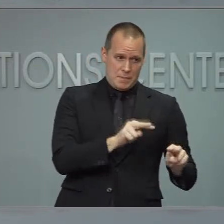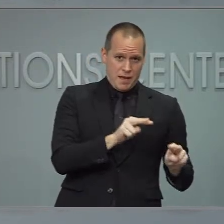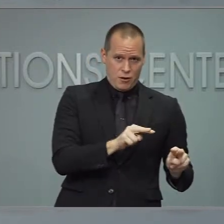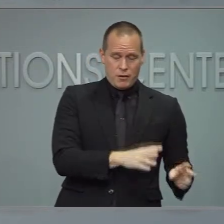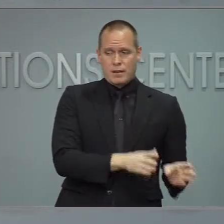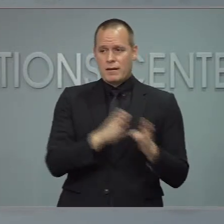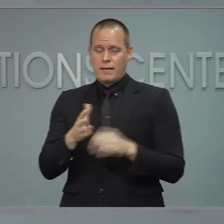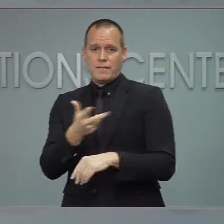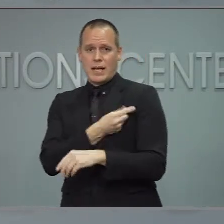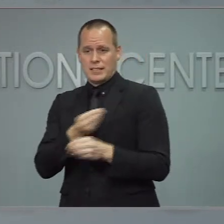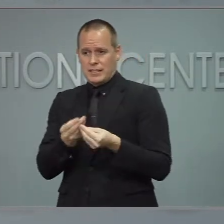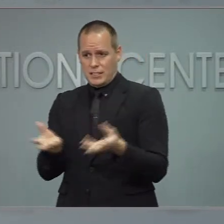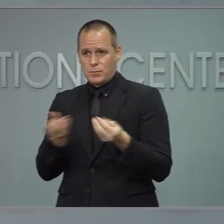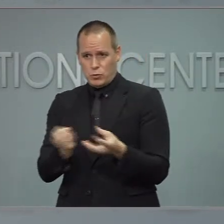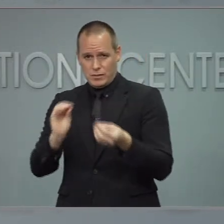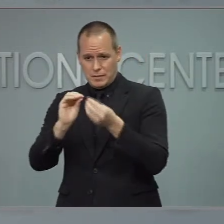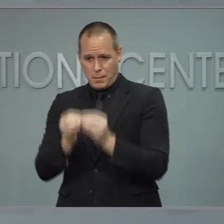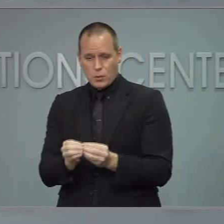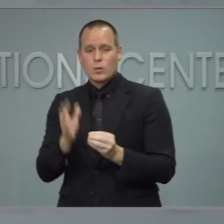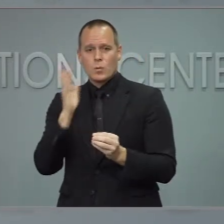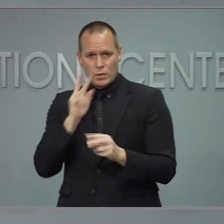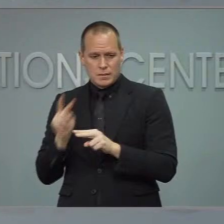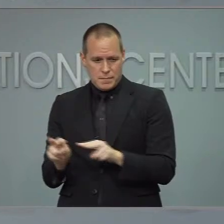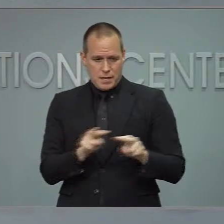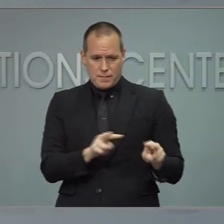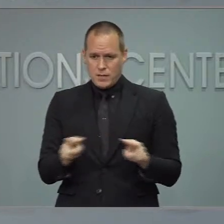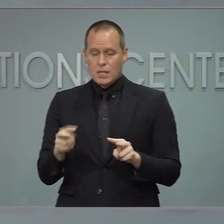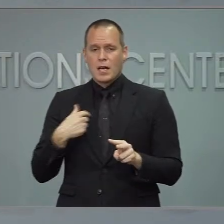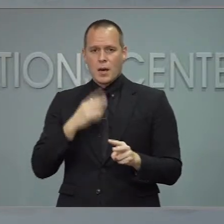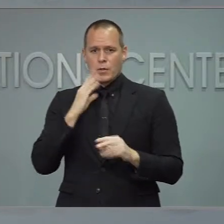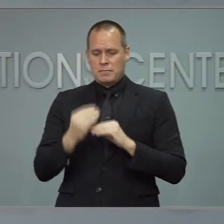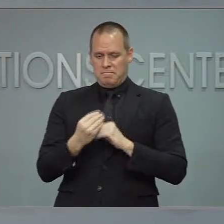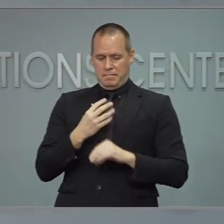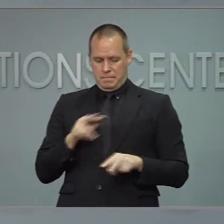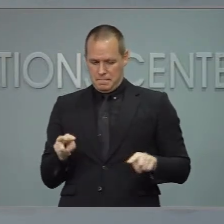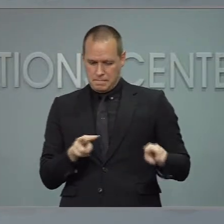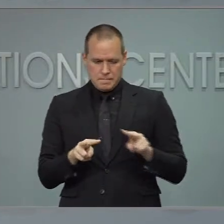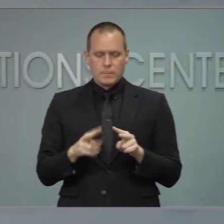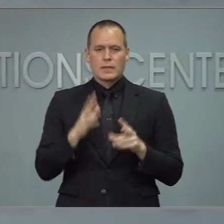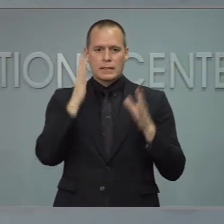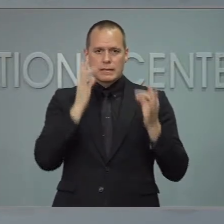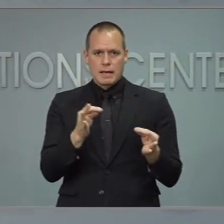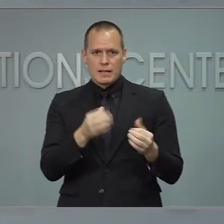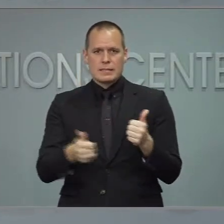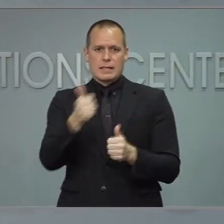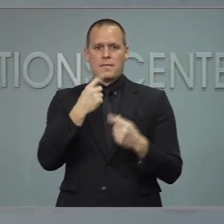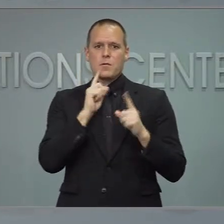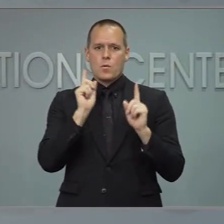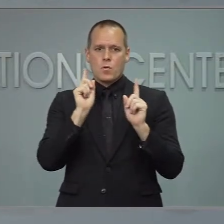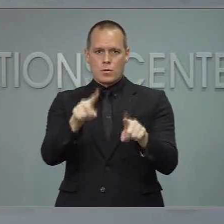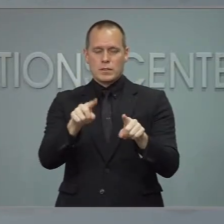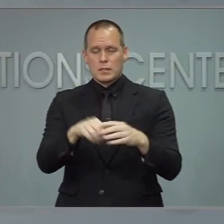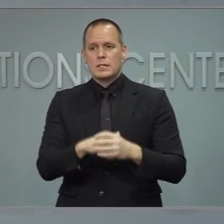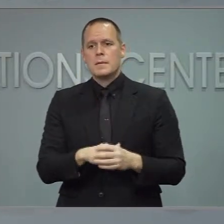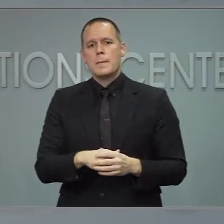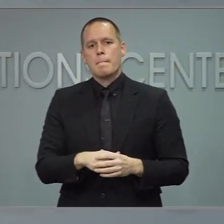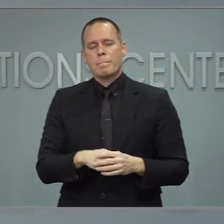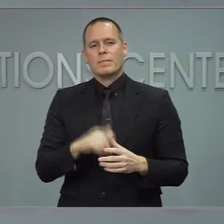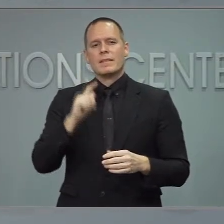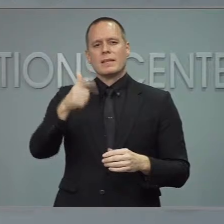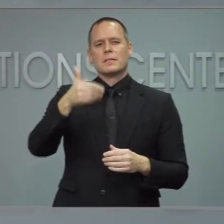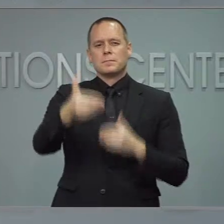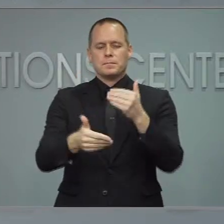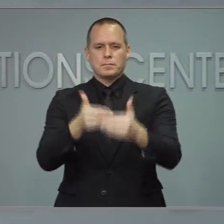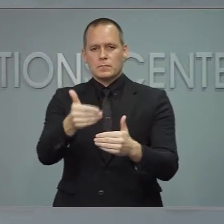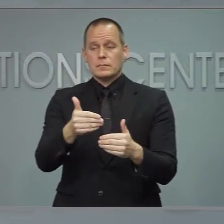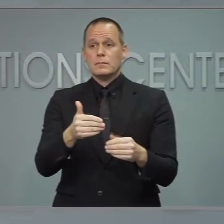distribution to guide decisions about future executive orders. If we do this right, we will see even more progress